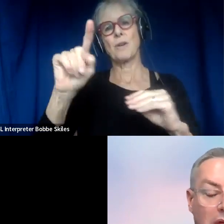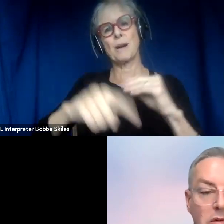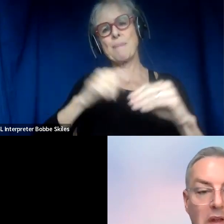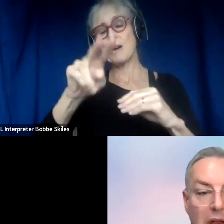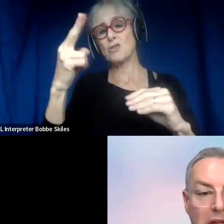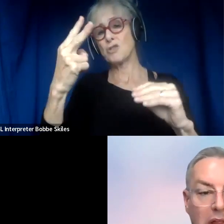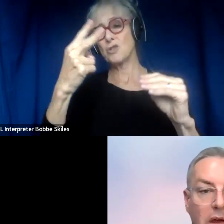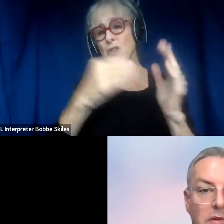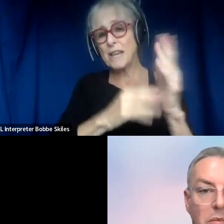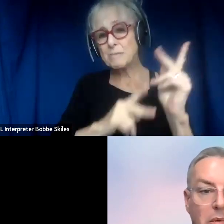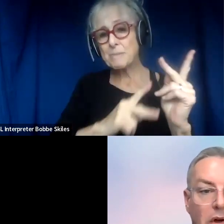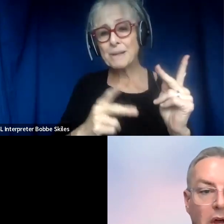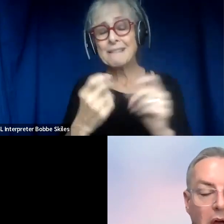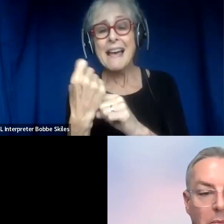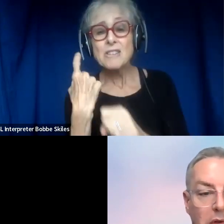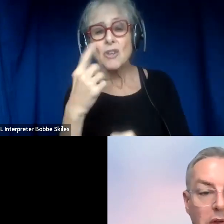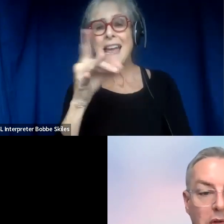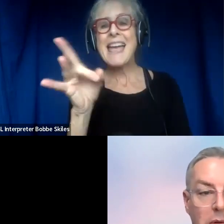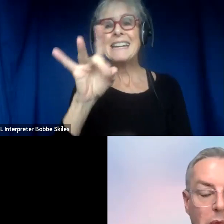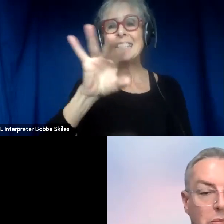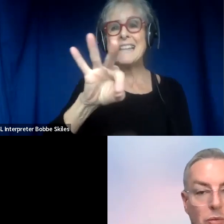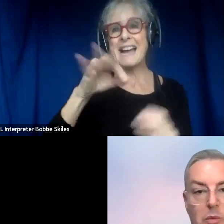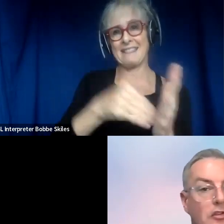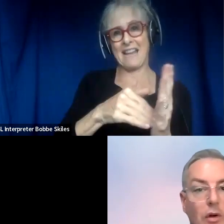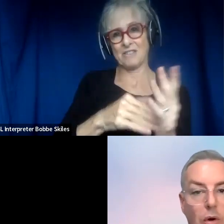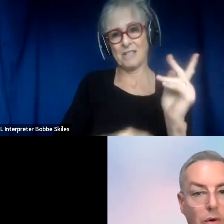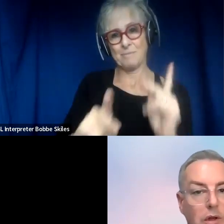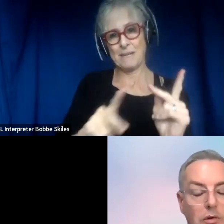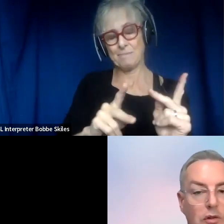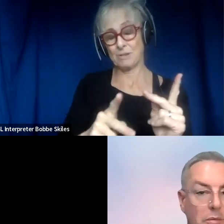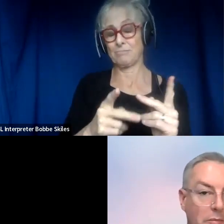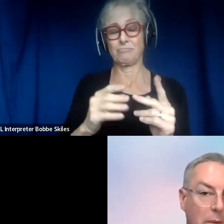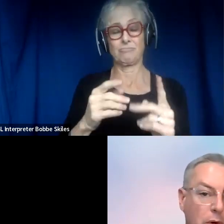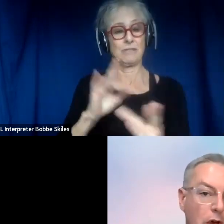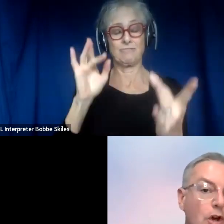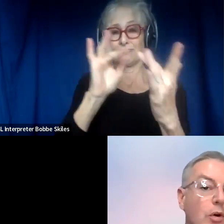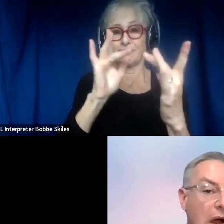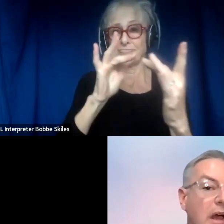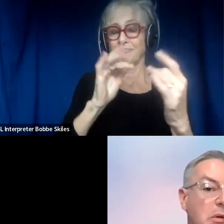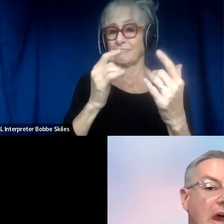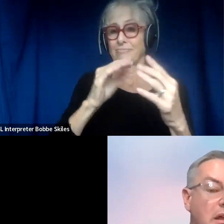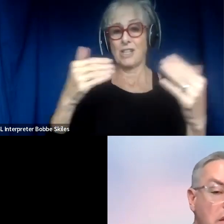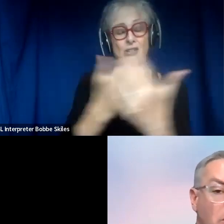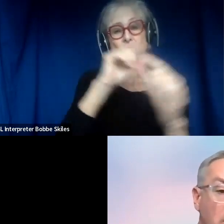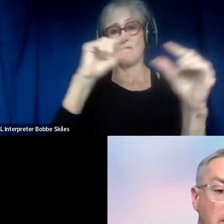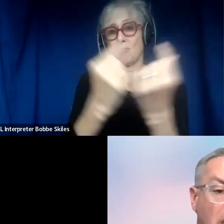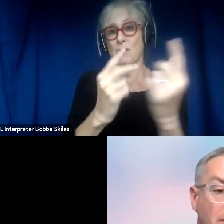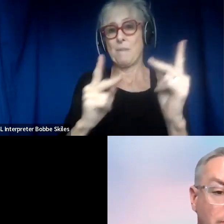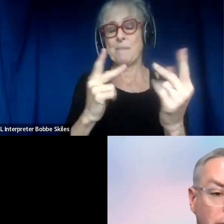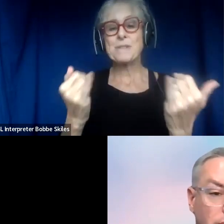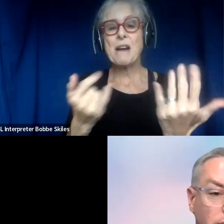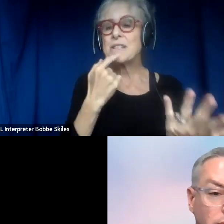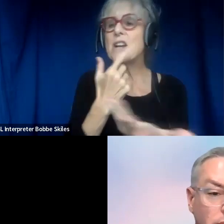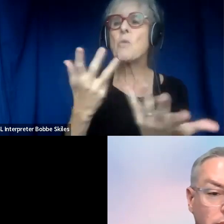worked with, and last year was 89,000 people. We reached a whole huge number of people who are now coming back and saying, "What else do you